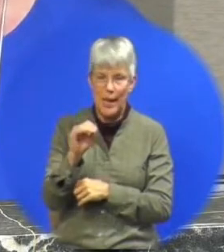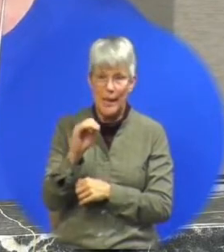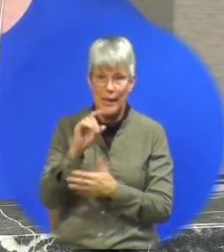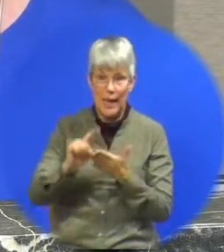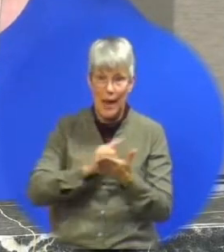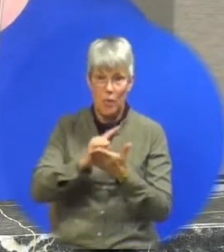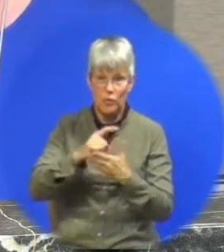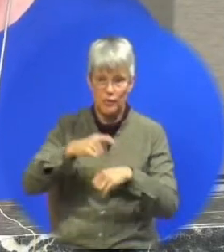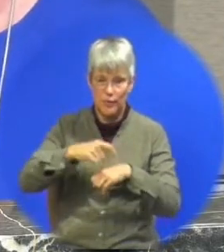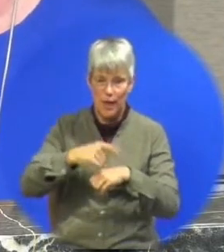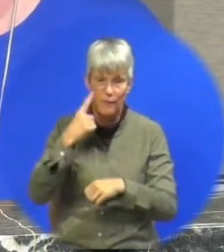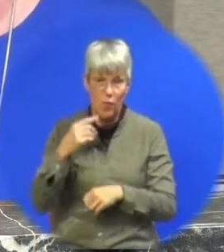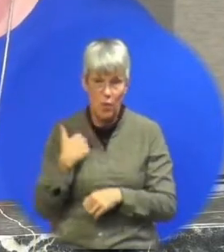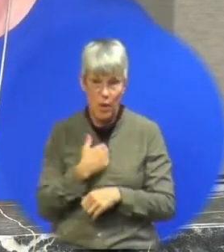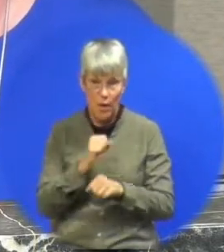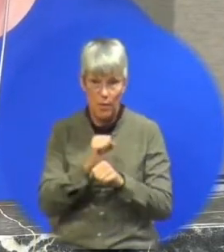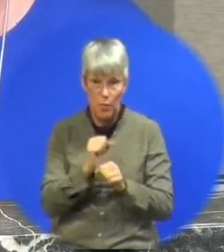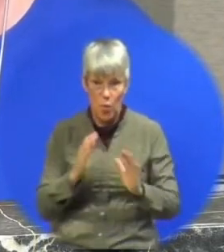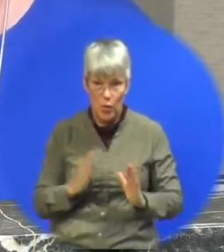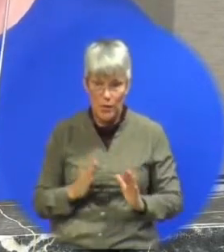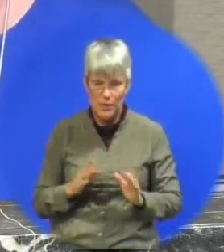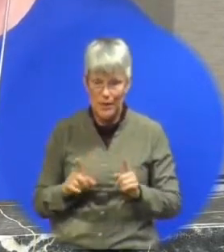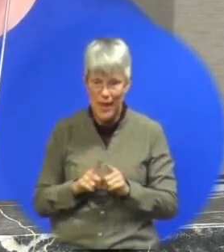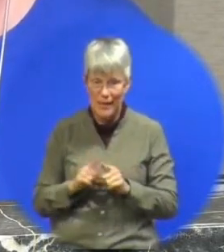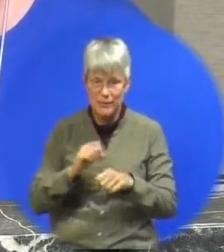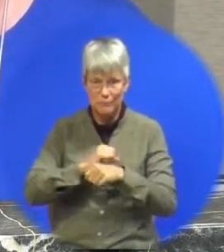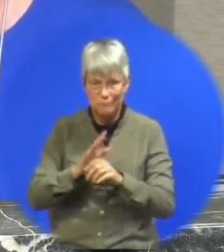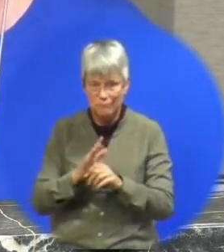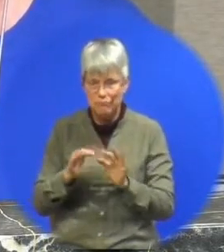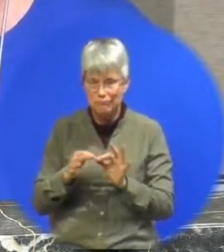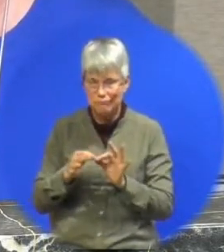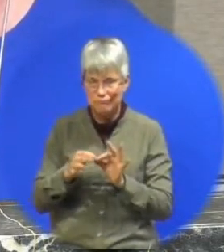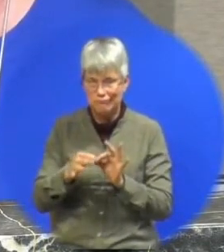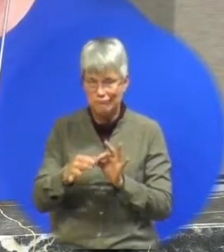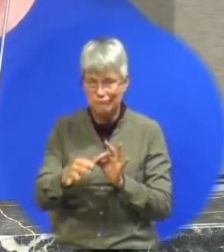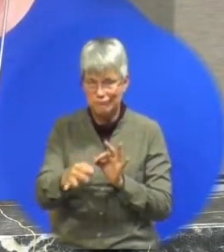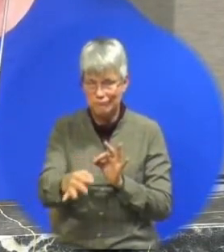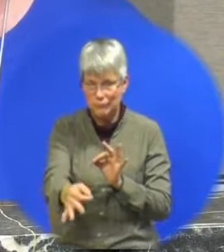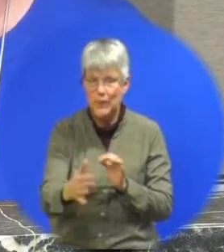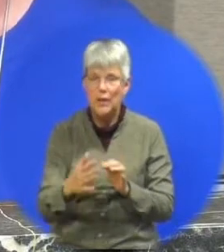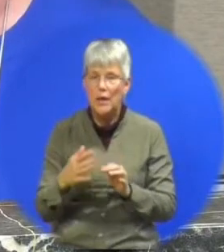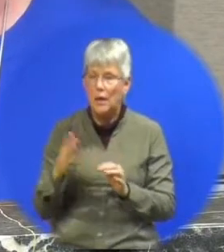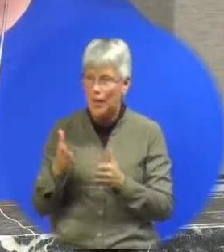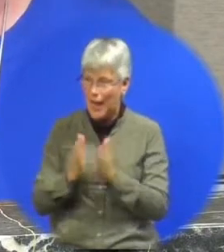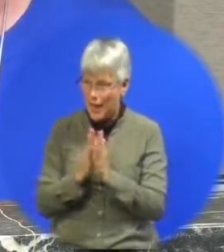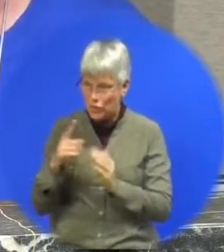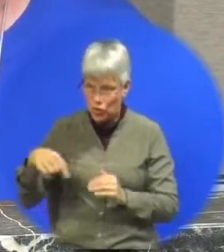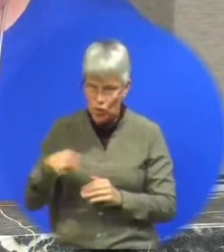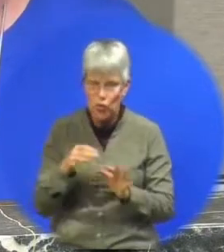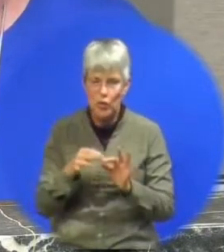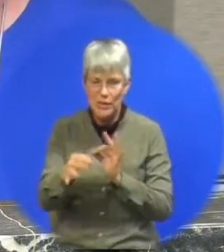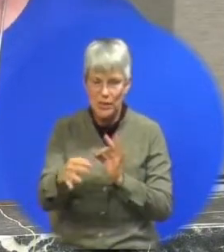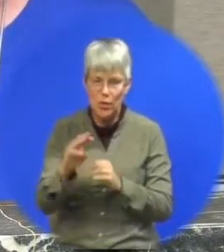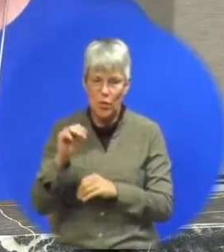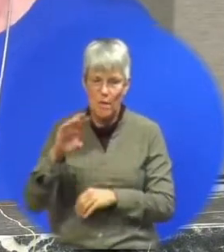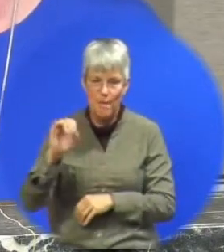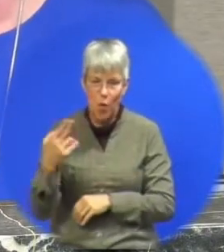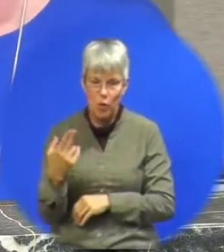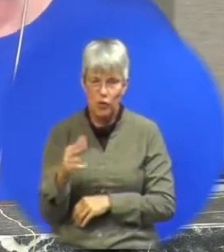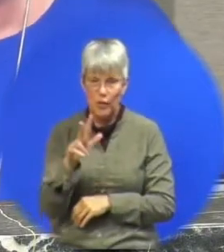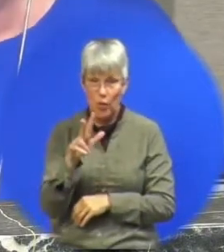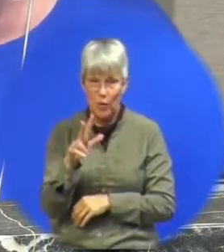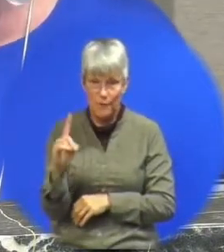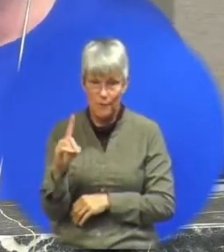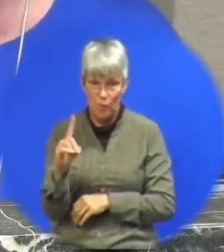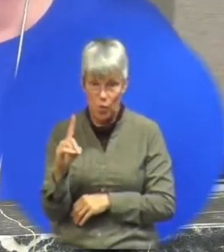our employees. As this lingers on, would ask that you consider extending that at this moment till March 31st, and